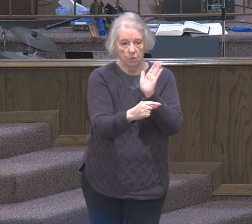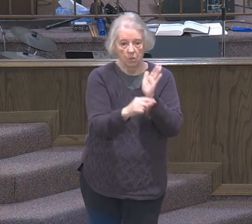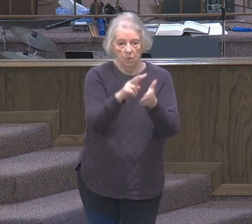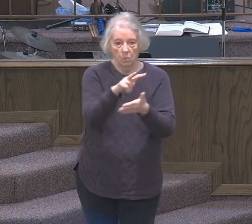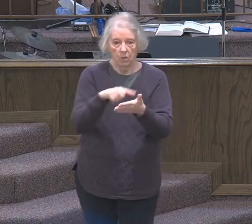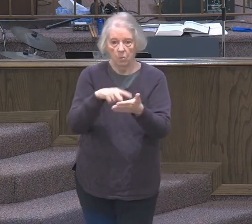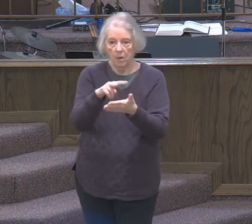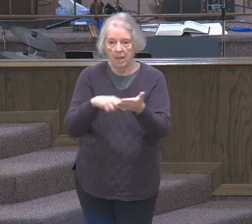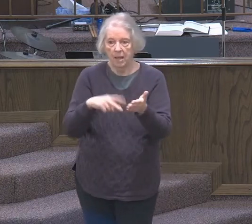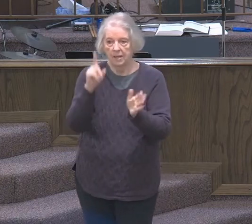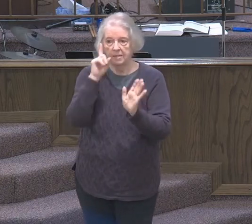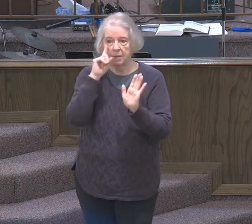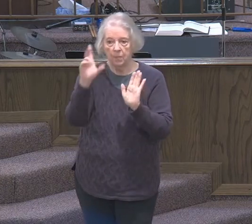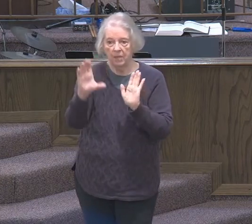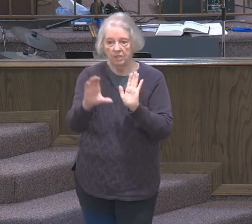is a picture.